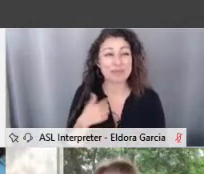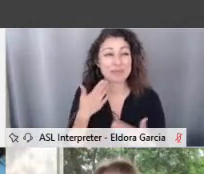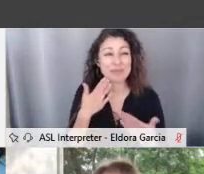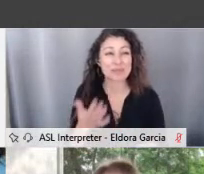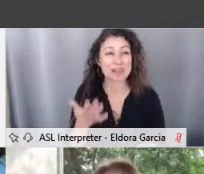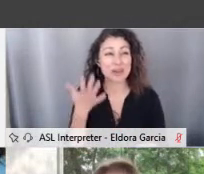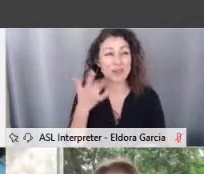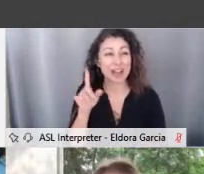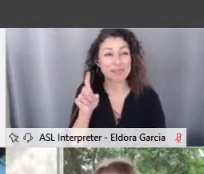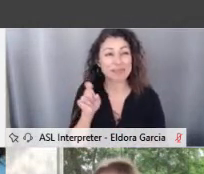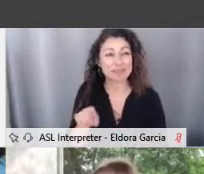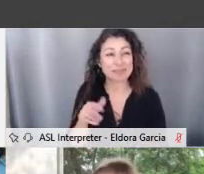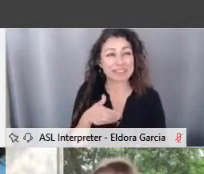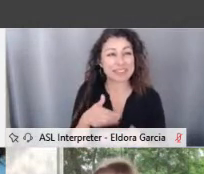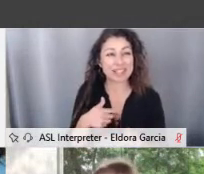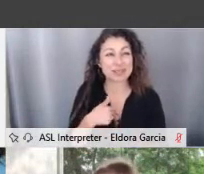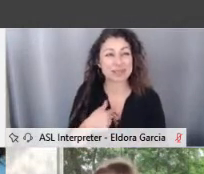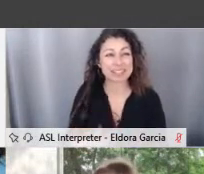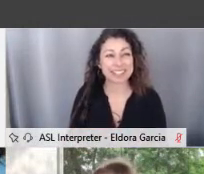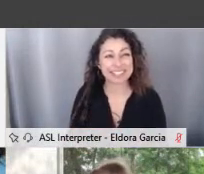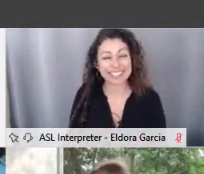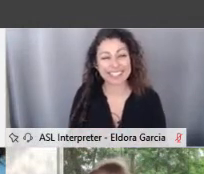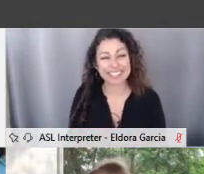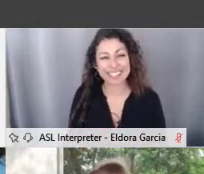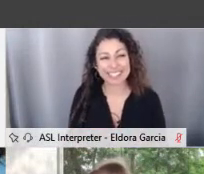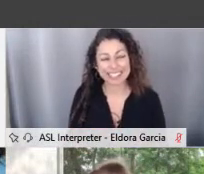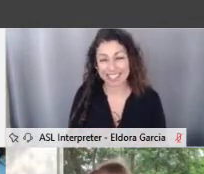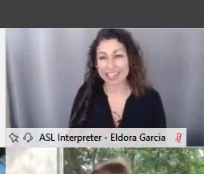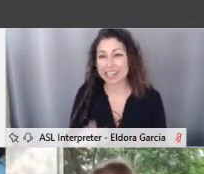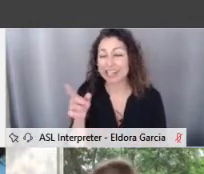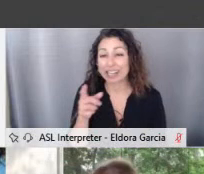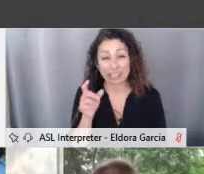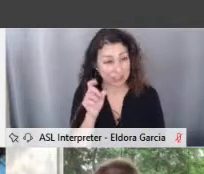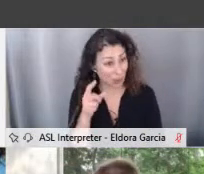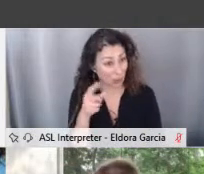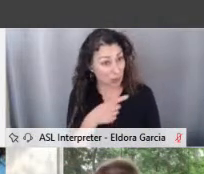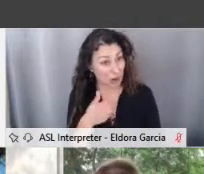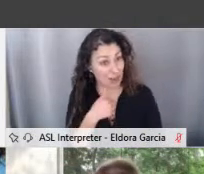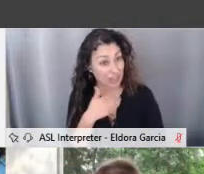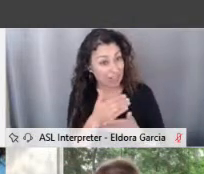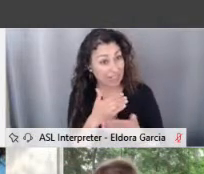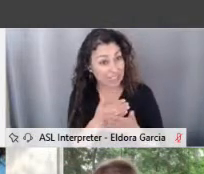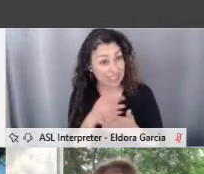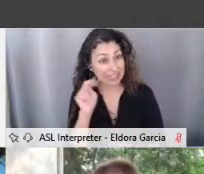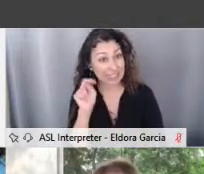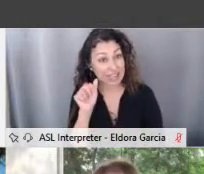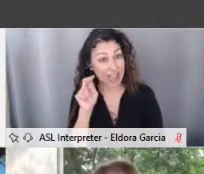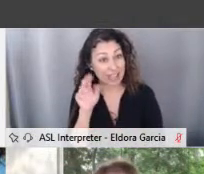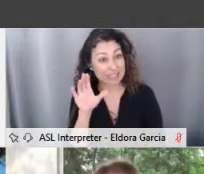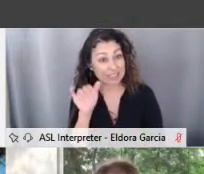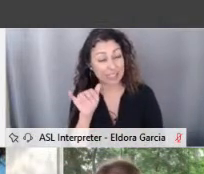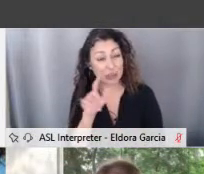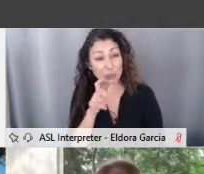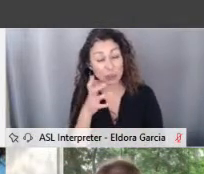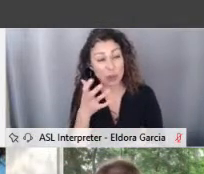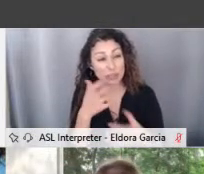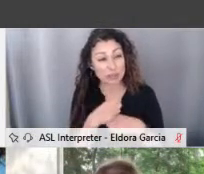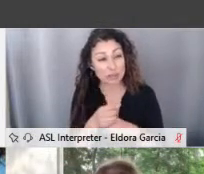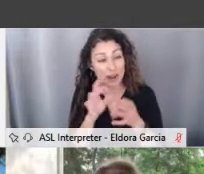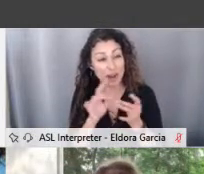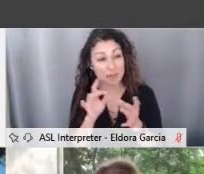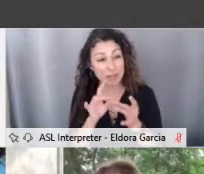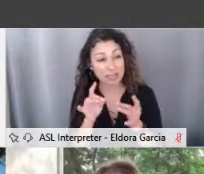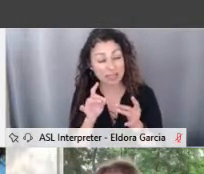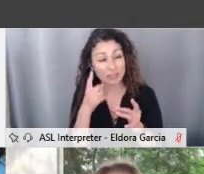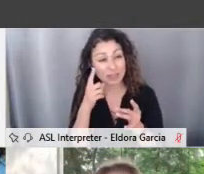they put an exclamation next to me. Thank you. So you do have a list though, Nancy, of who wants to make public